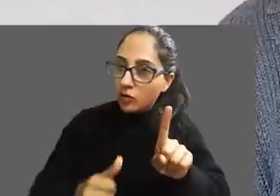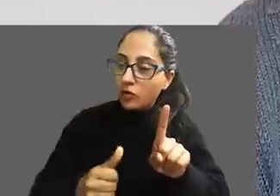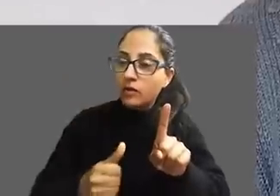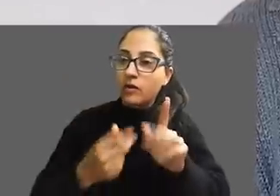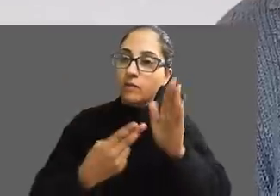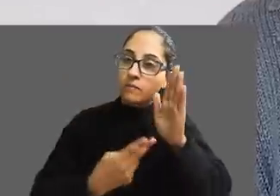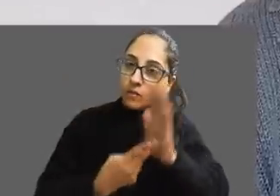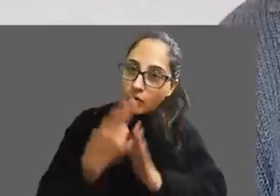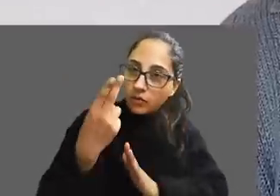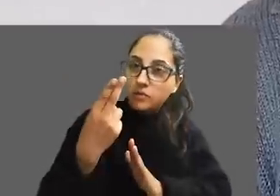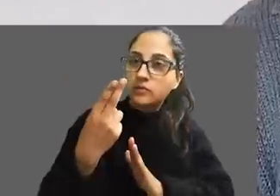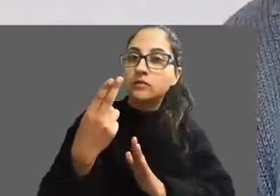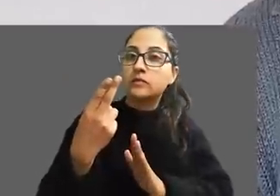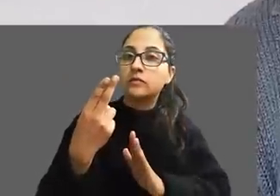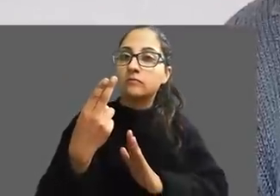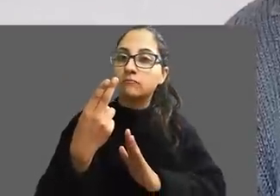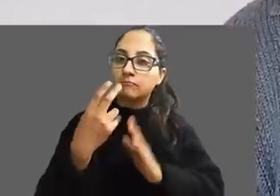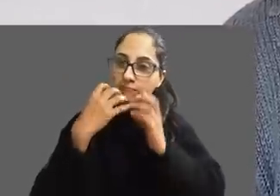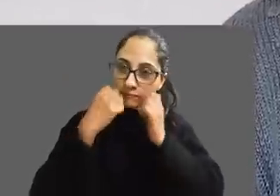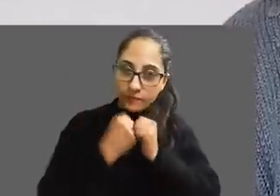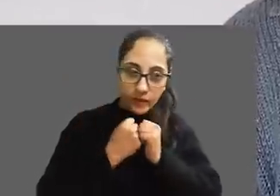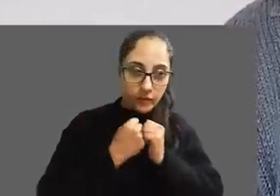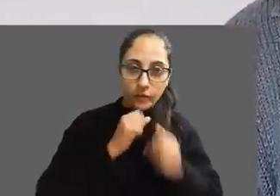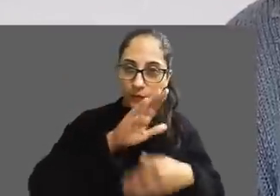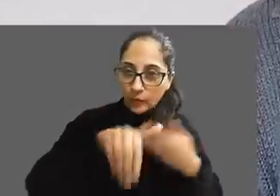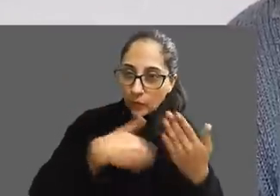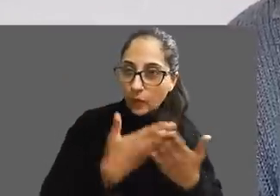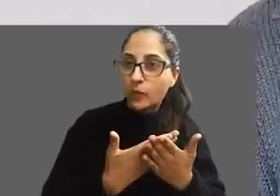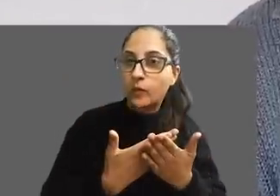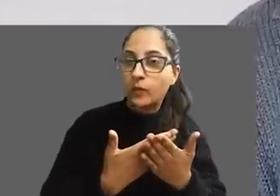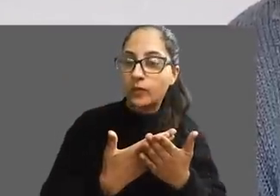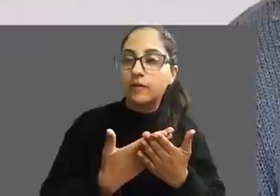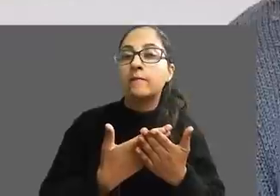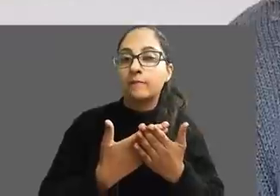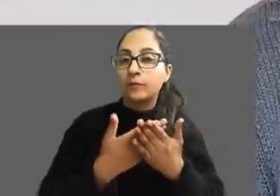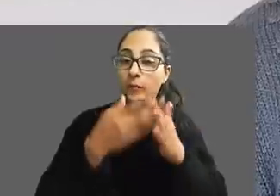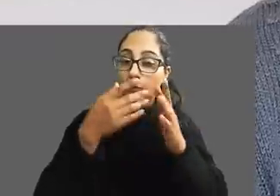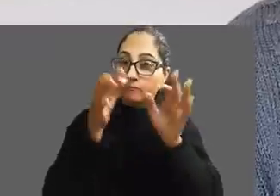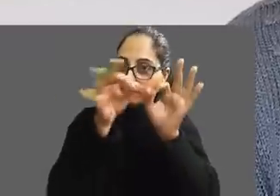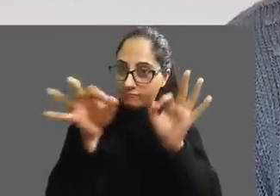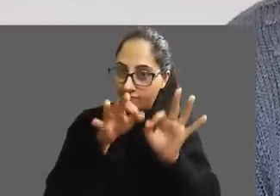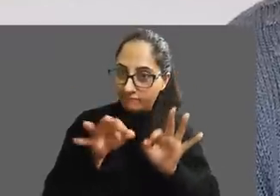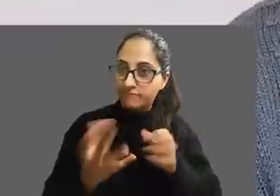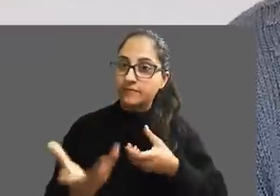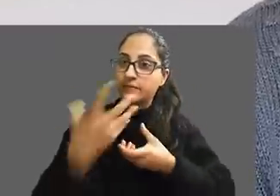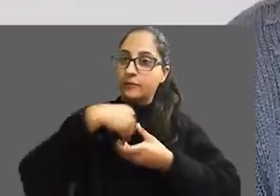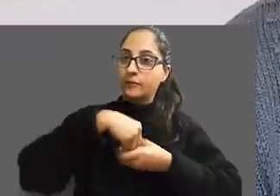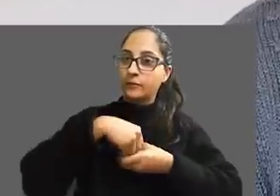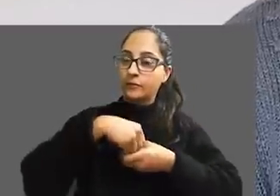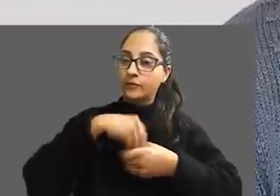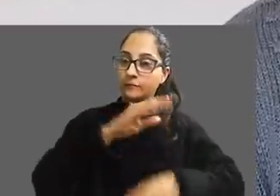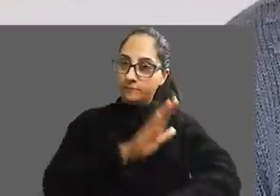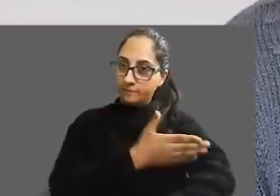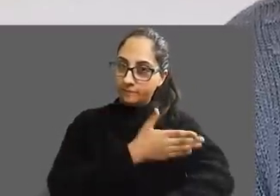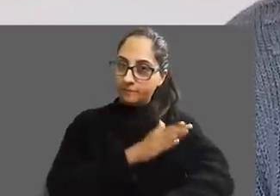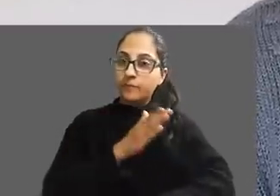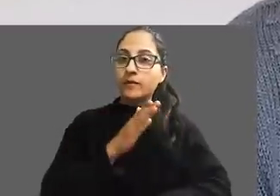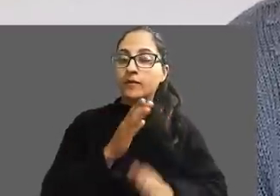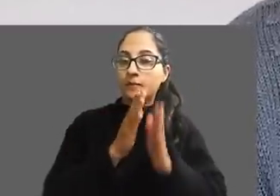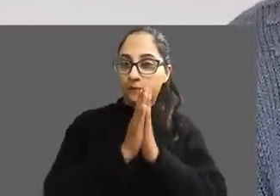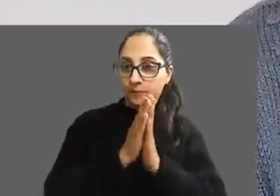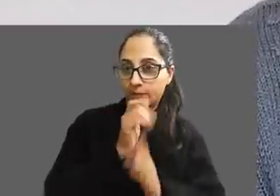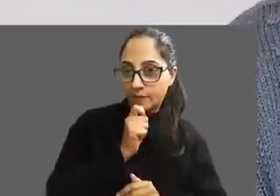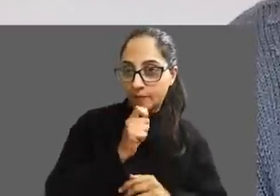others. By practicing the faith and doing good deeds, he reassures the Mu'mins that